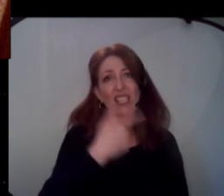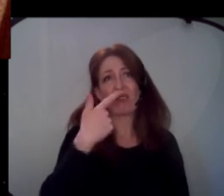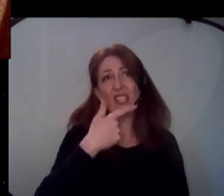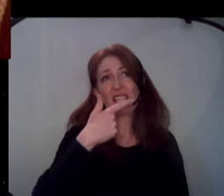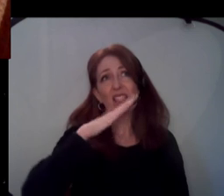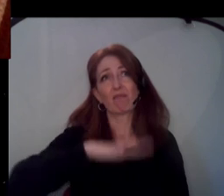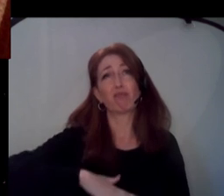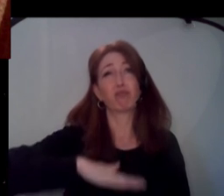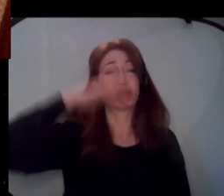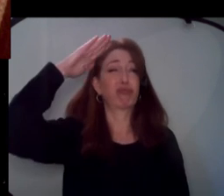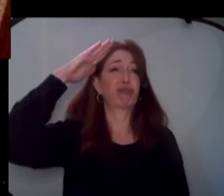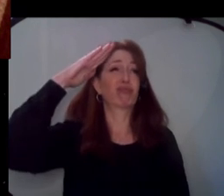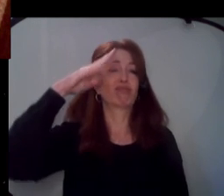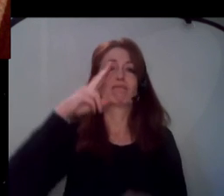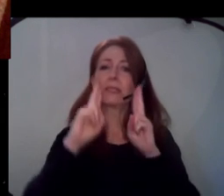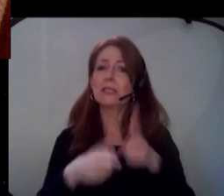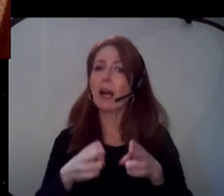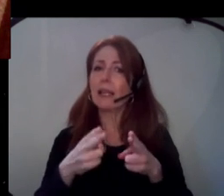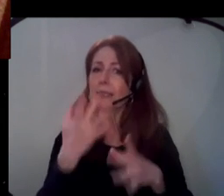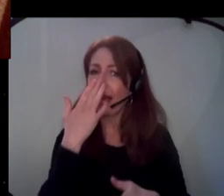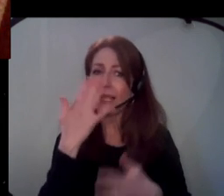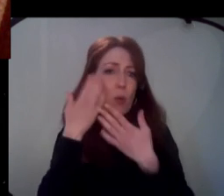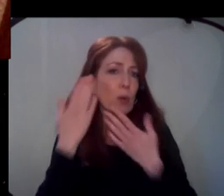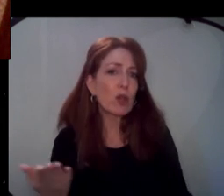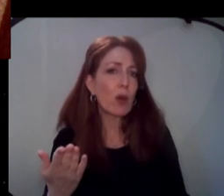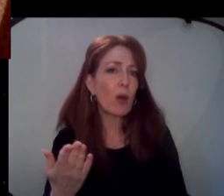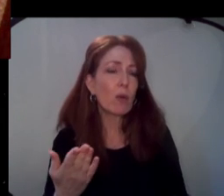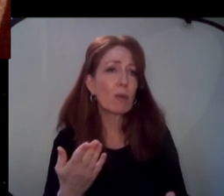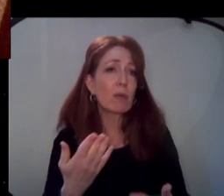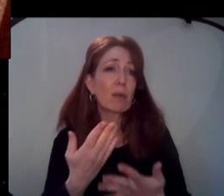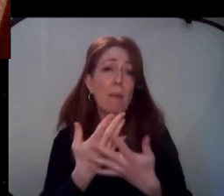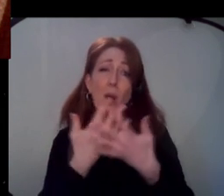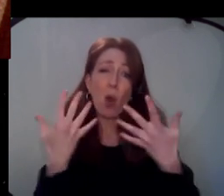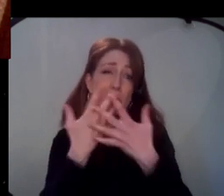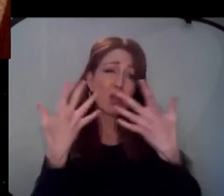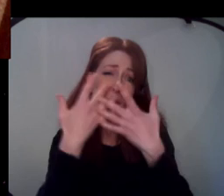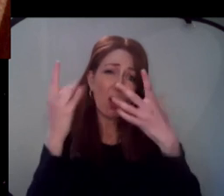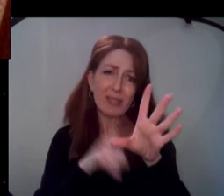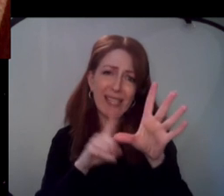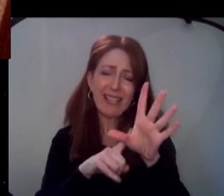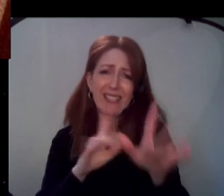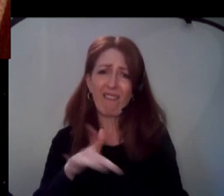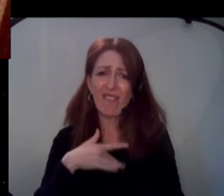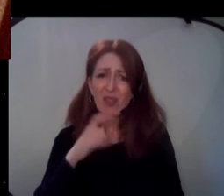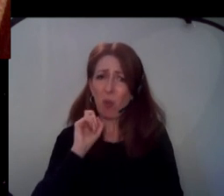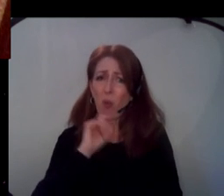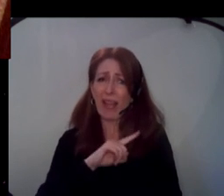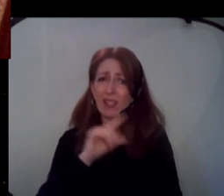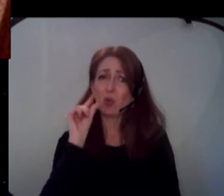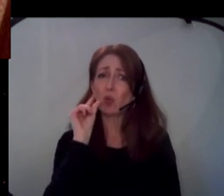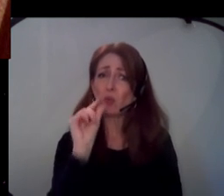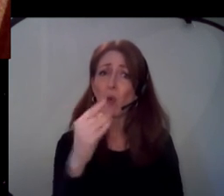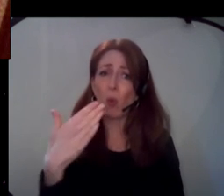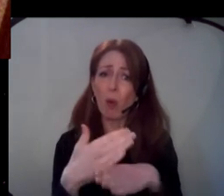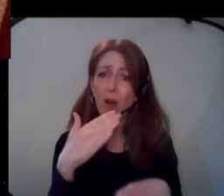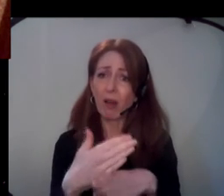many decades of professional artistry, that seems an almost absurdly low number of works, given how